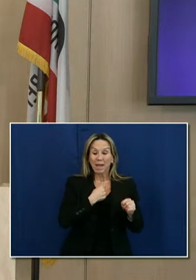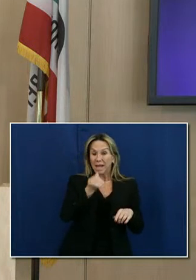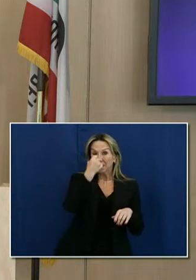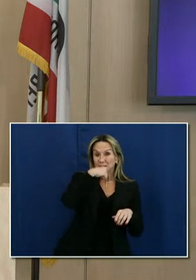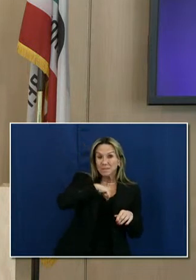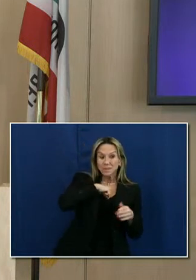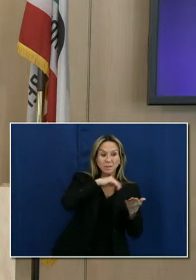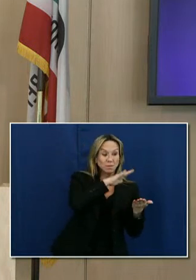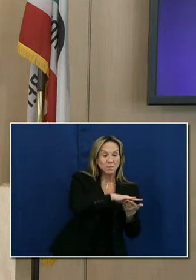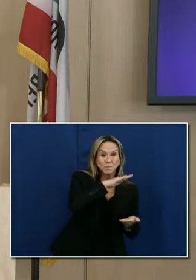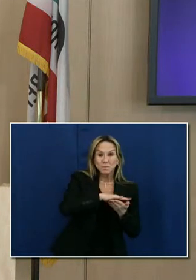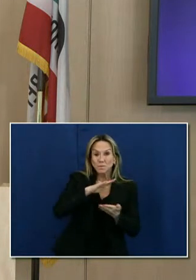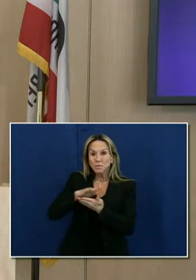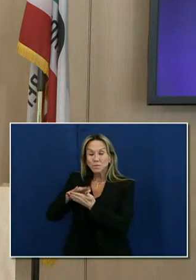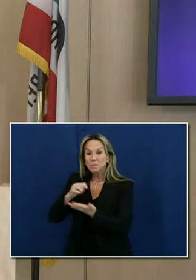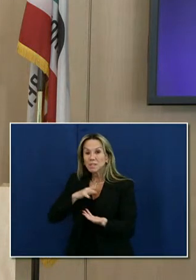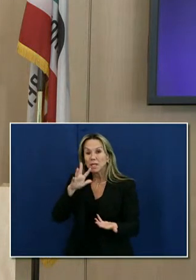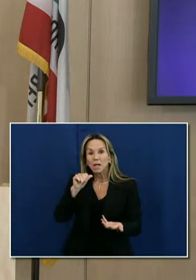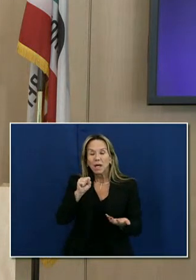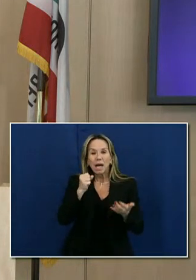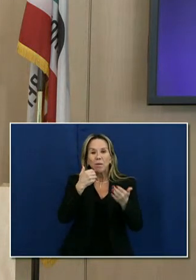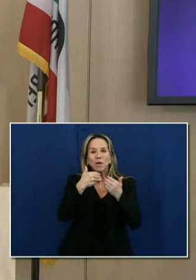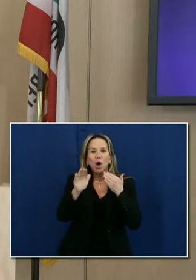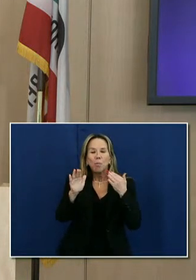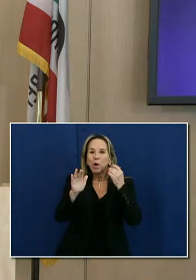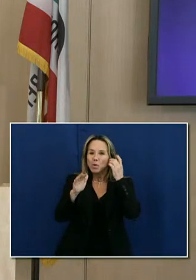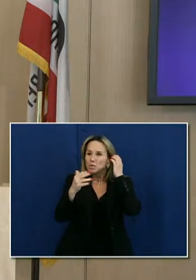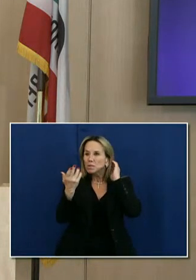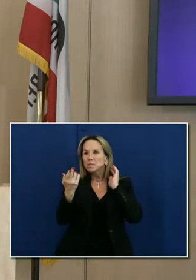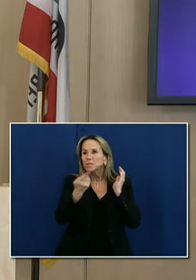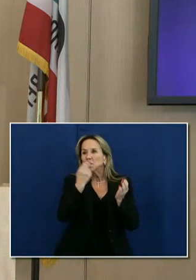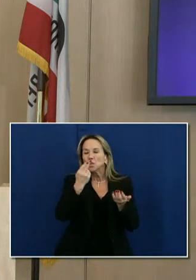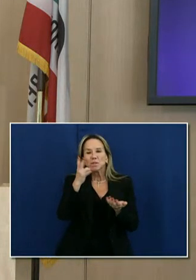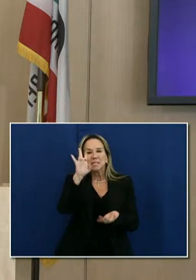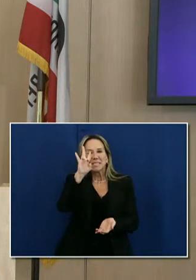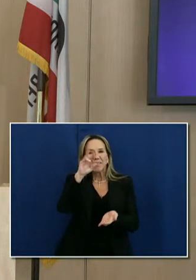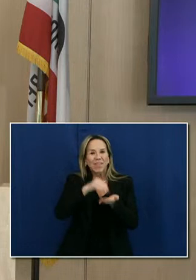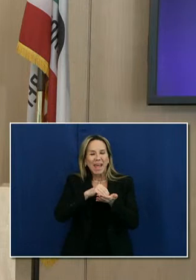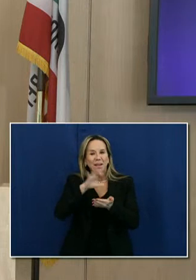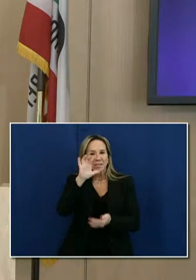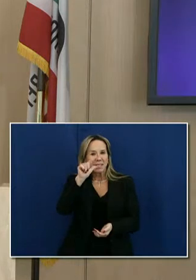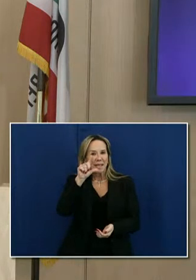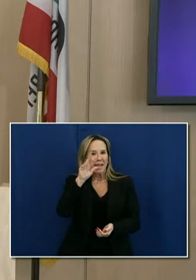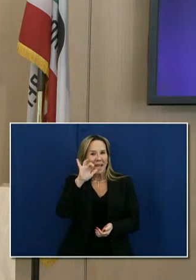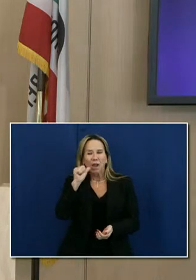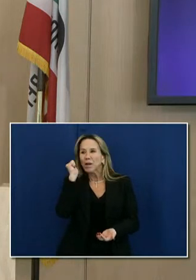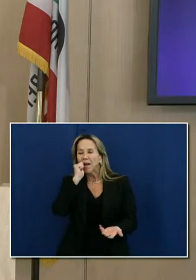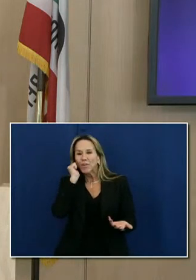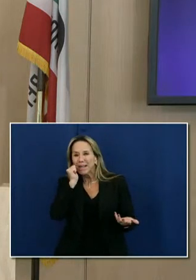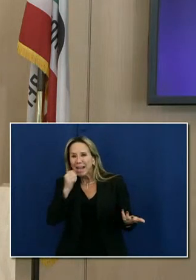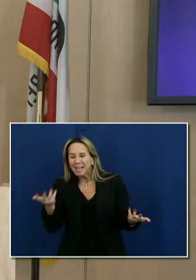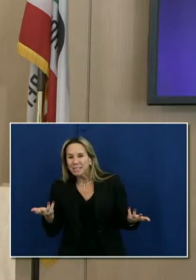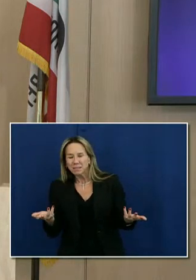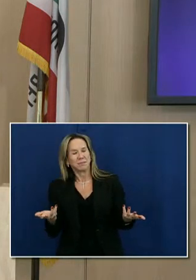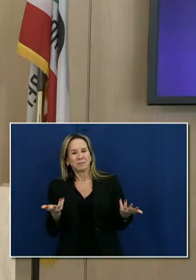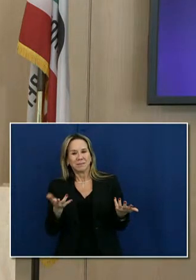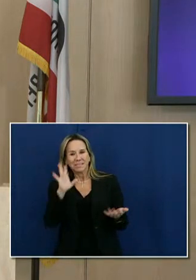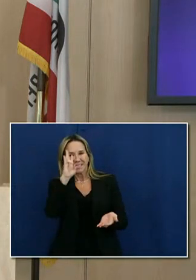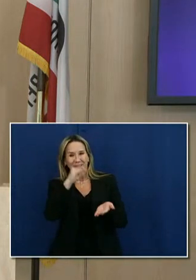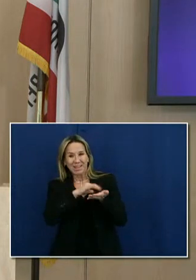in ICU, I was burning nearly 7,000 calories a day. Quite a workout, but not the one I would